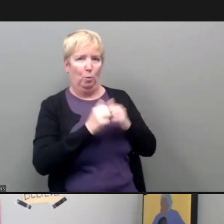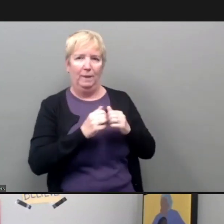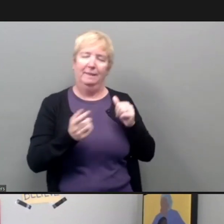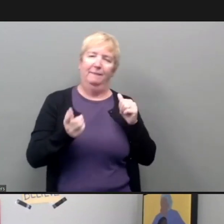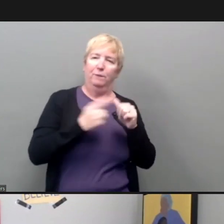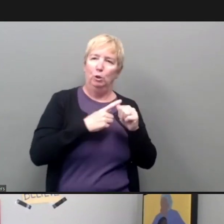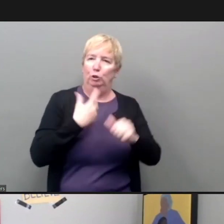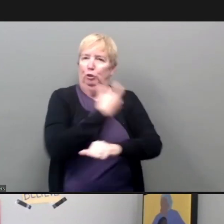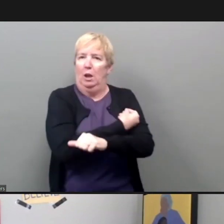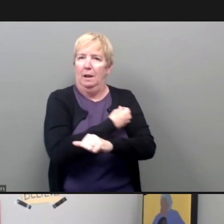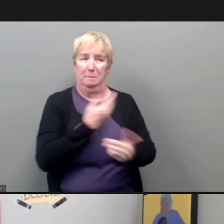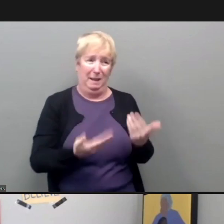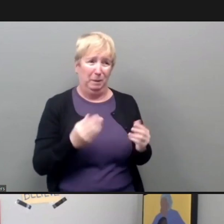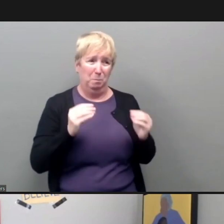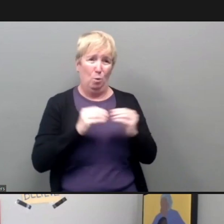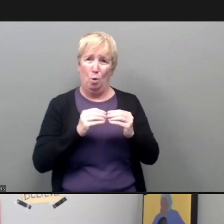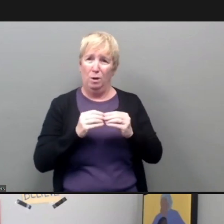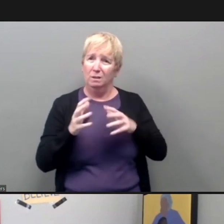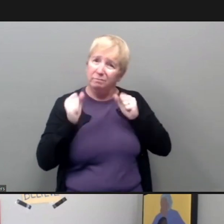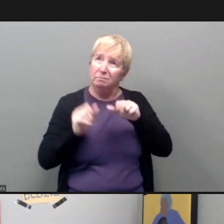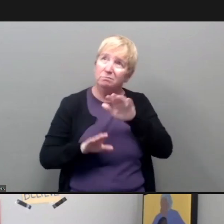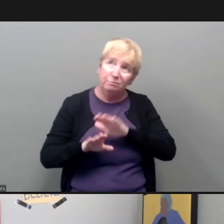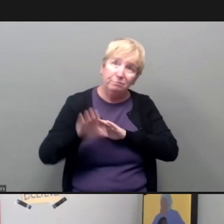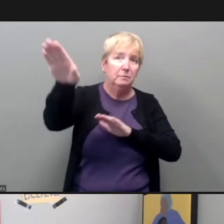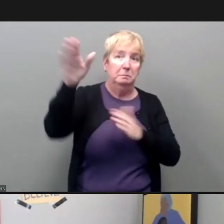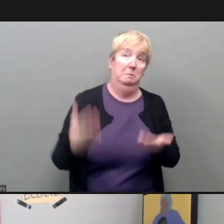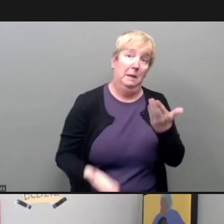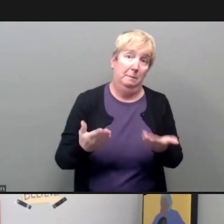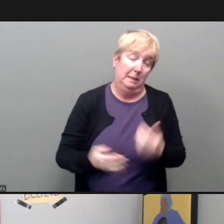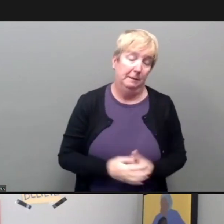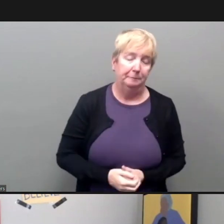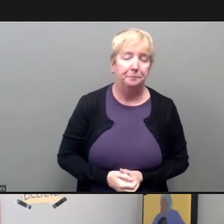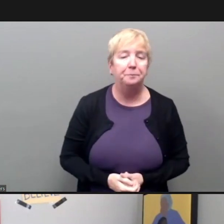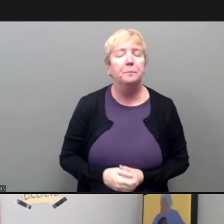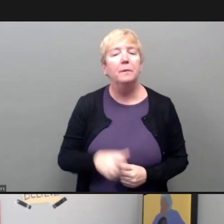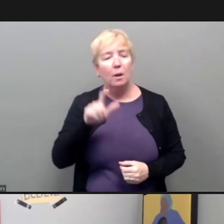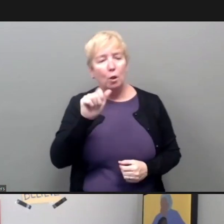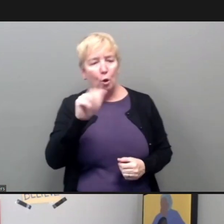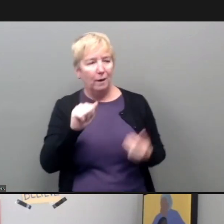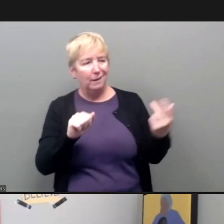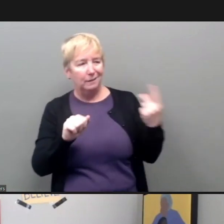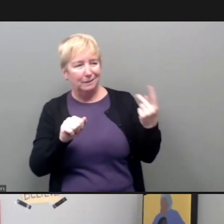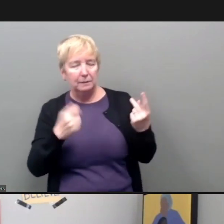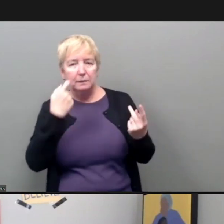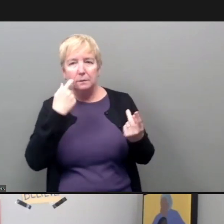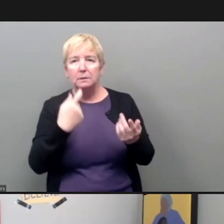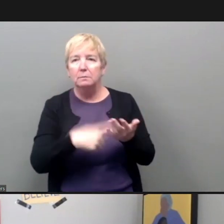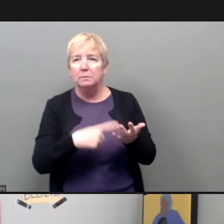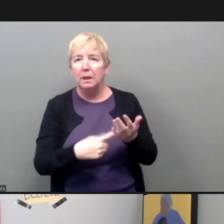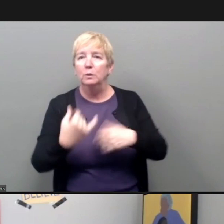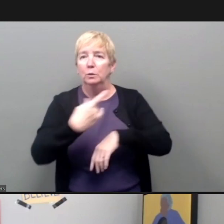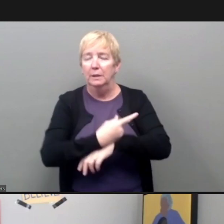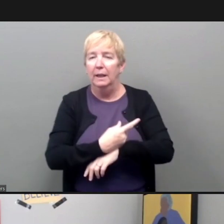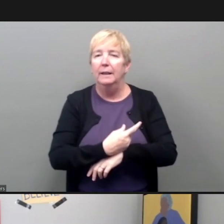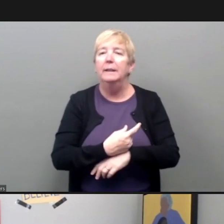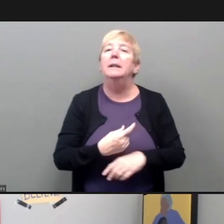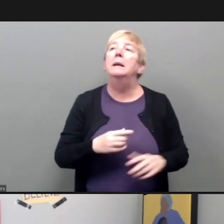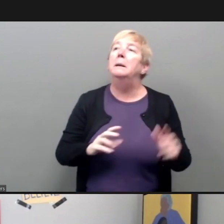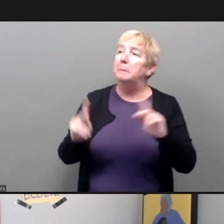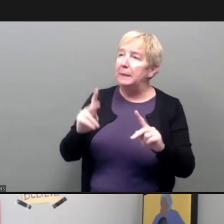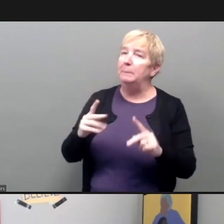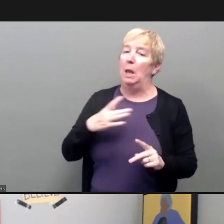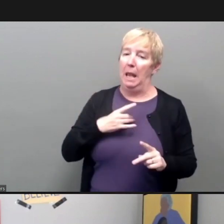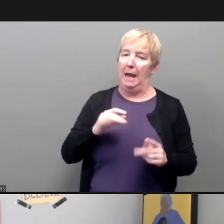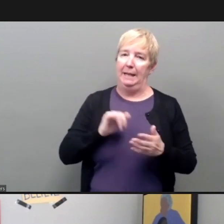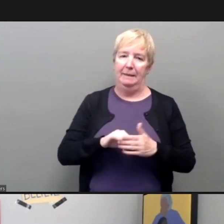vaccine. I think Laura and I were talking earlier today. A lot of people have really appreciated the reminders